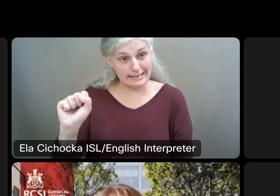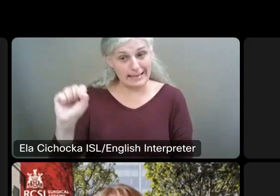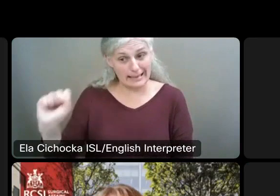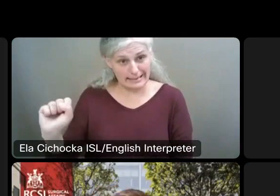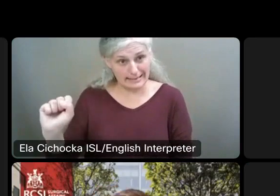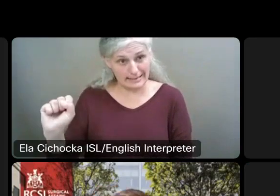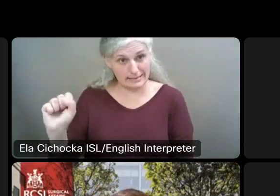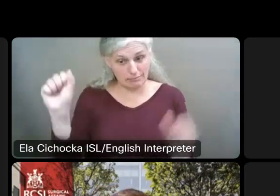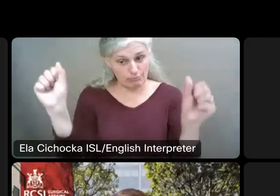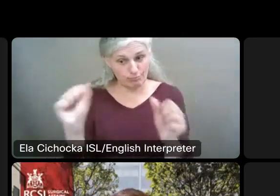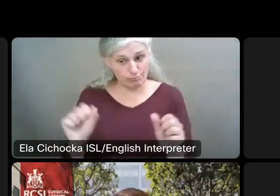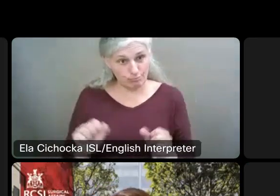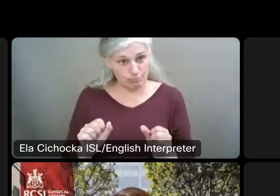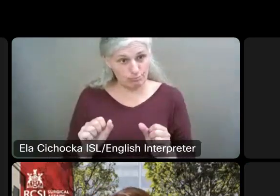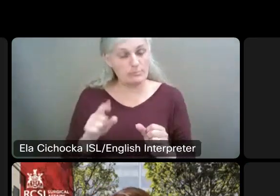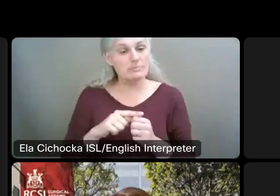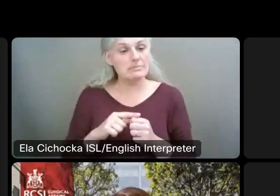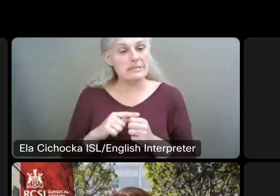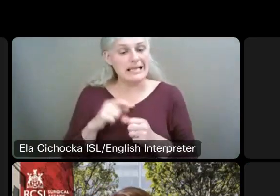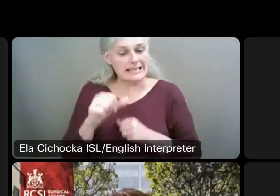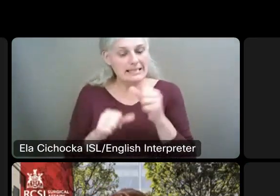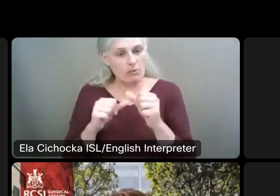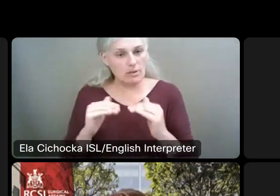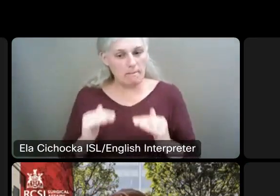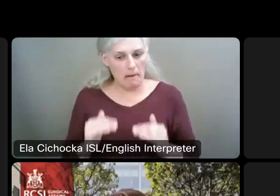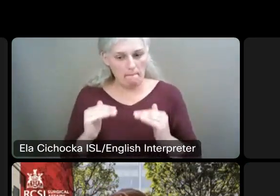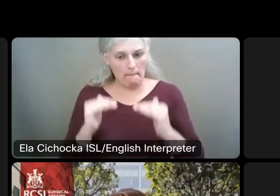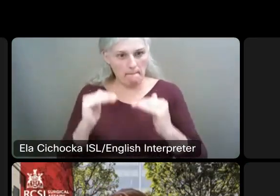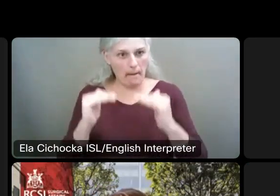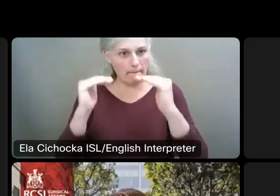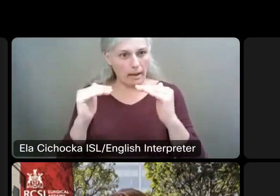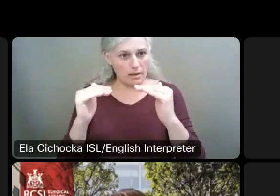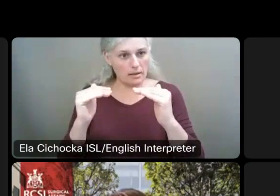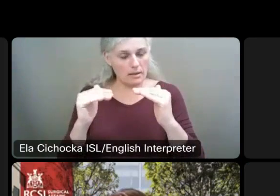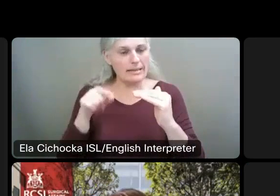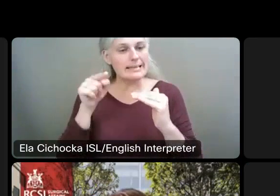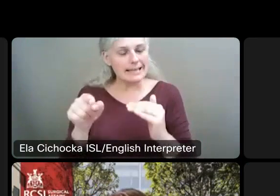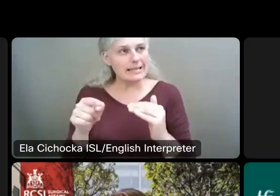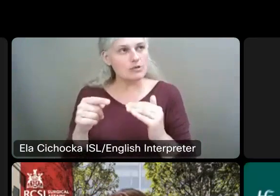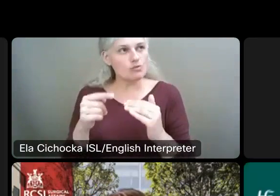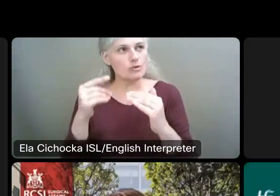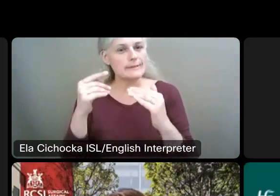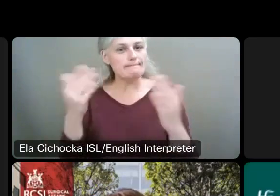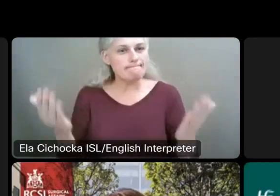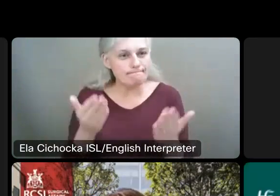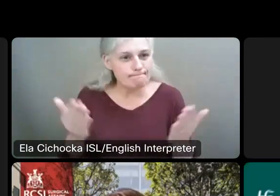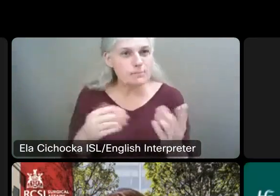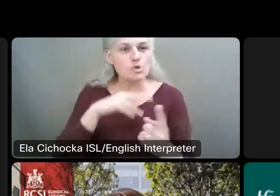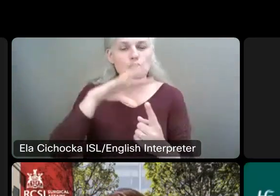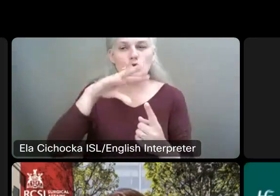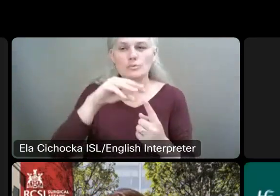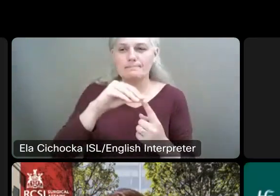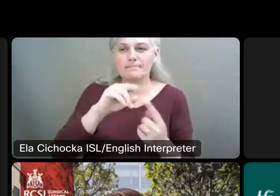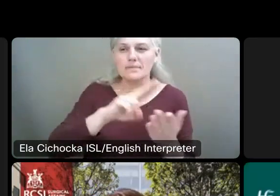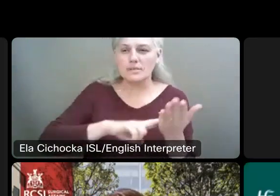C-U-S-S, and it's a series of escalating steps. And it's really a prompt to use particular